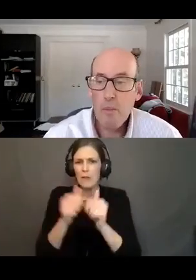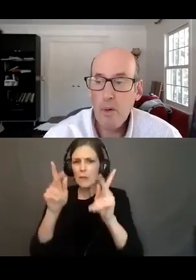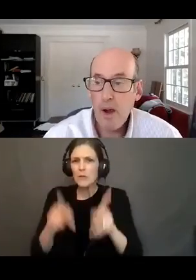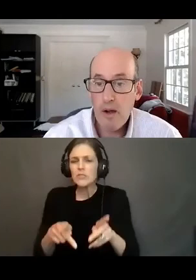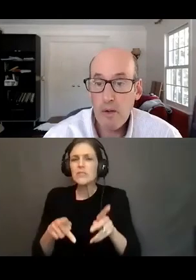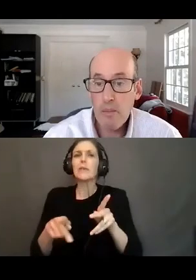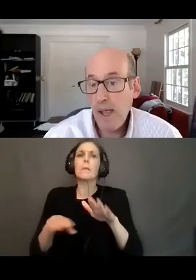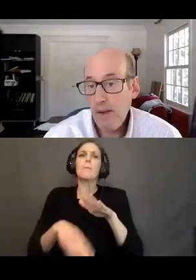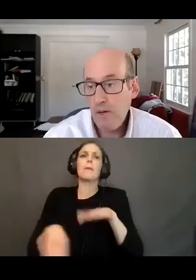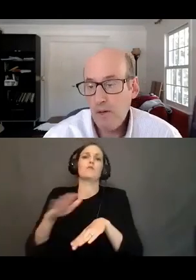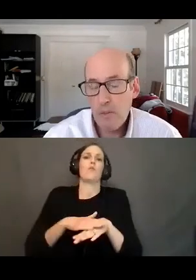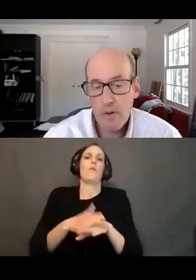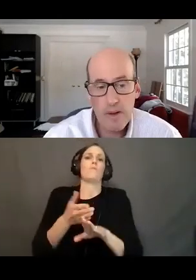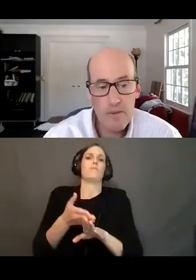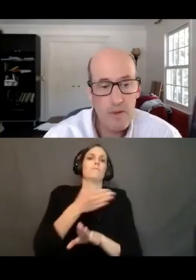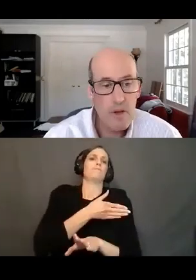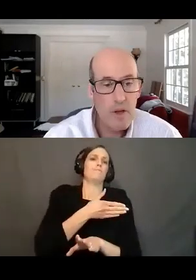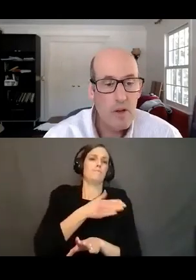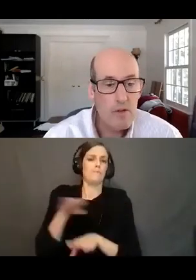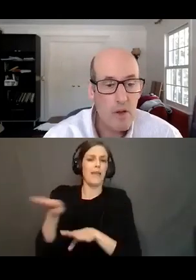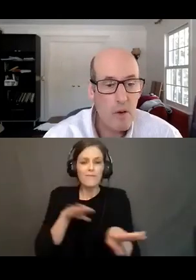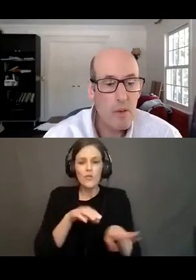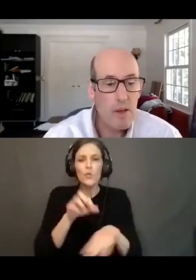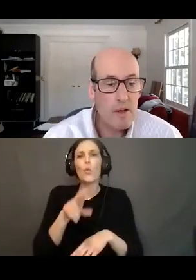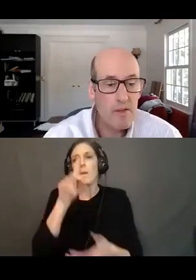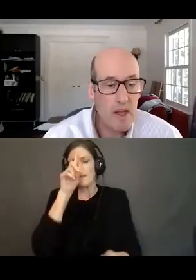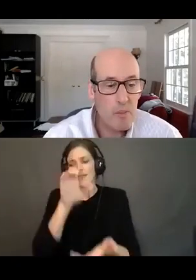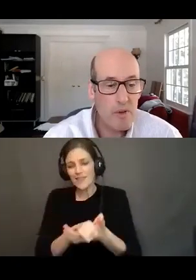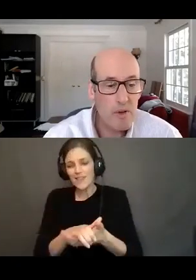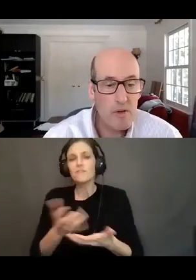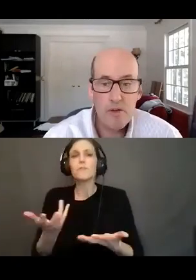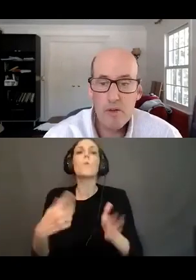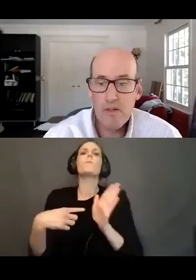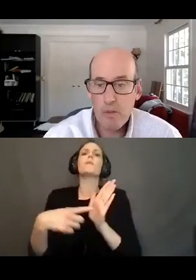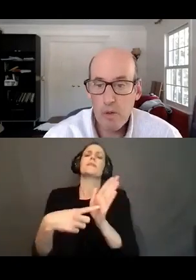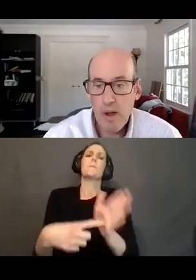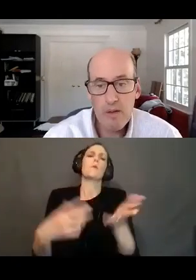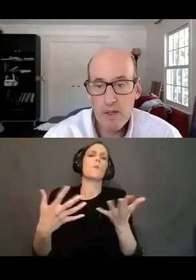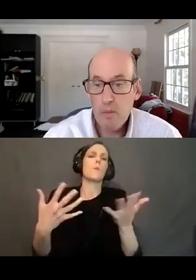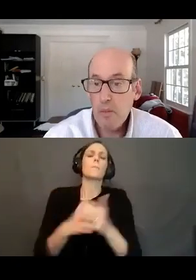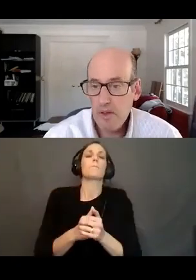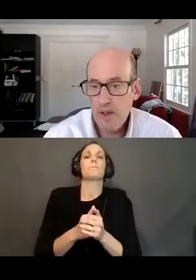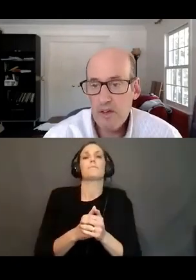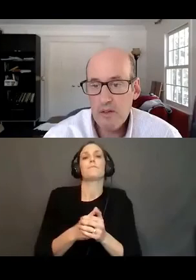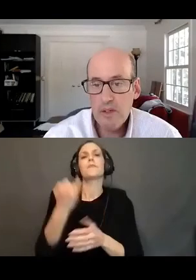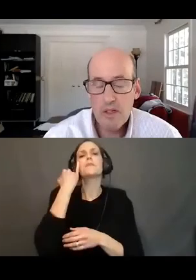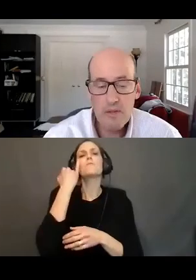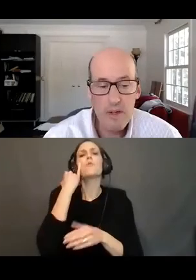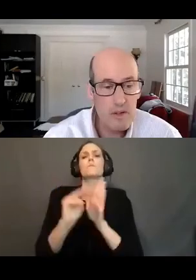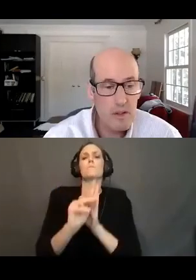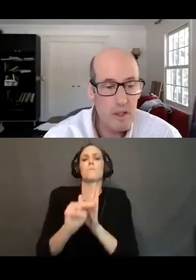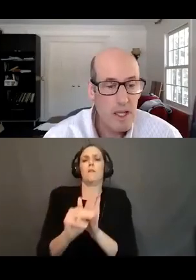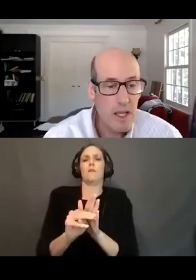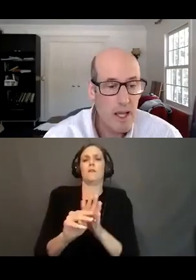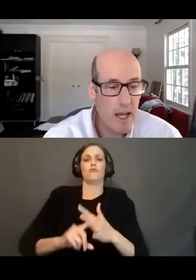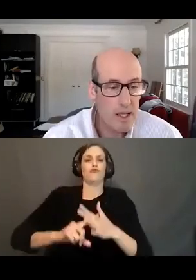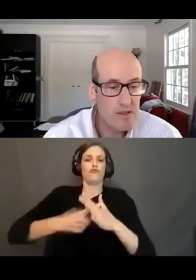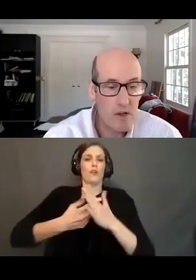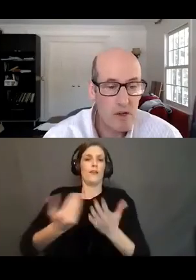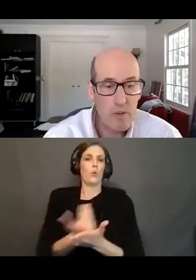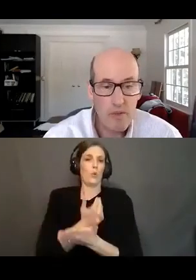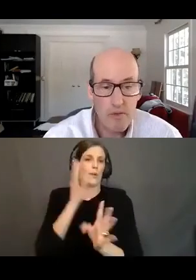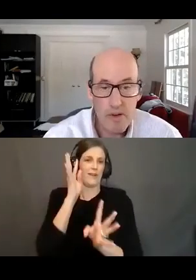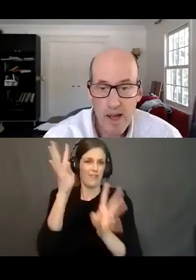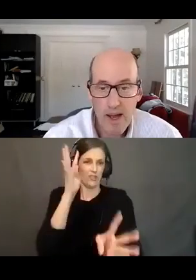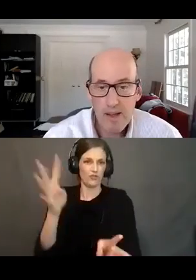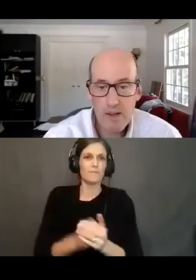on prior behaviors or beliefs. So an example here is, let's say we're modeling implementation of an innovation. I